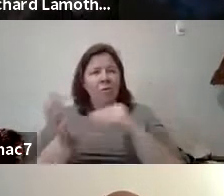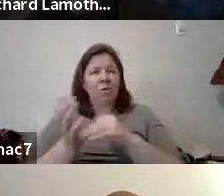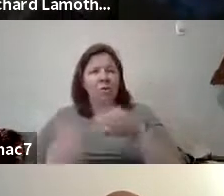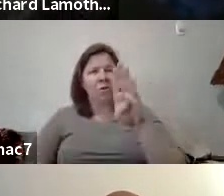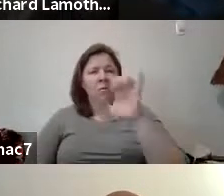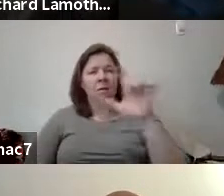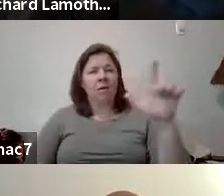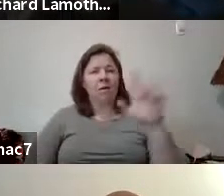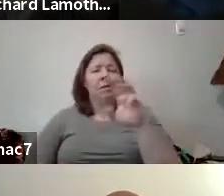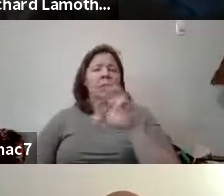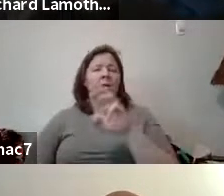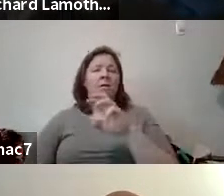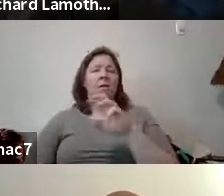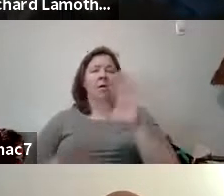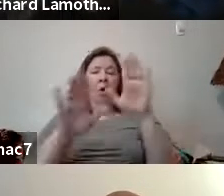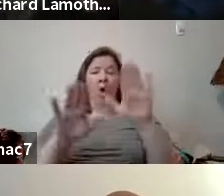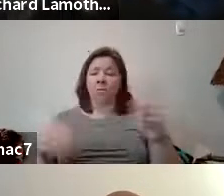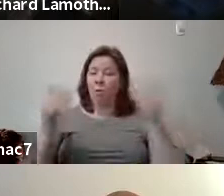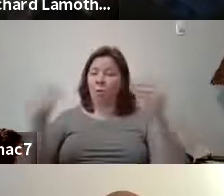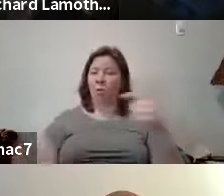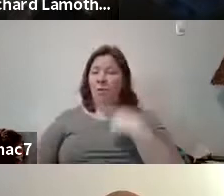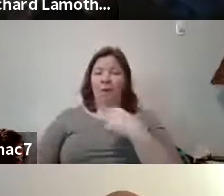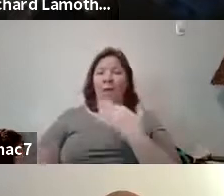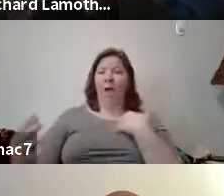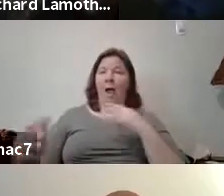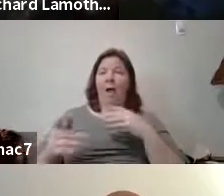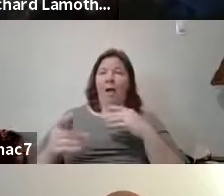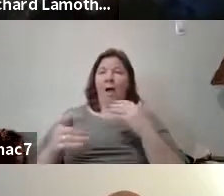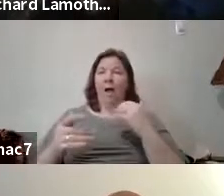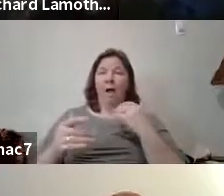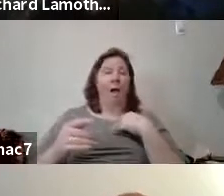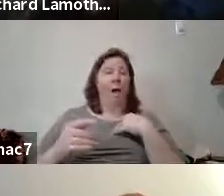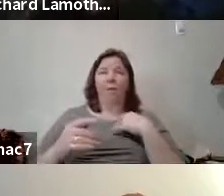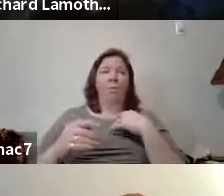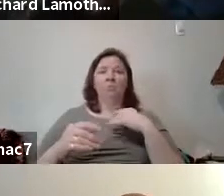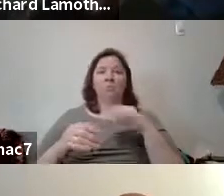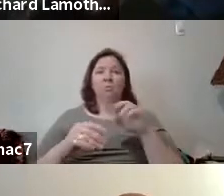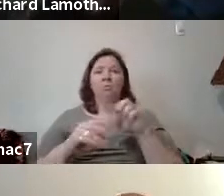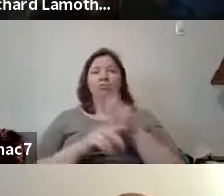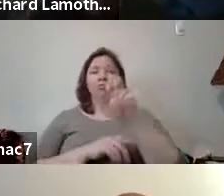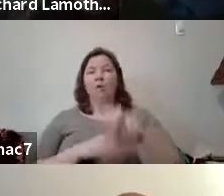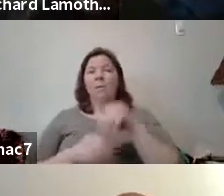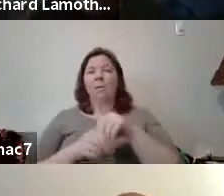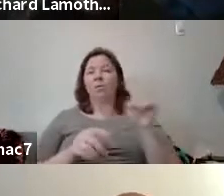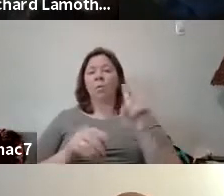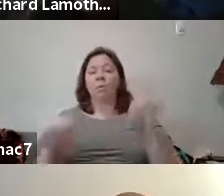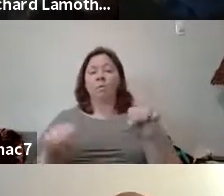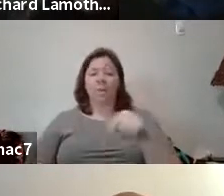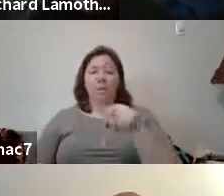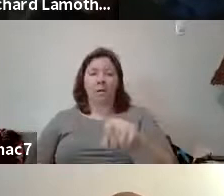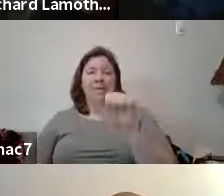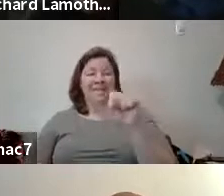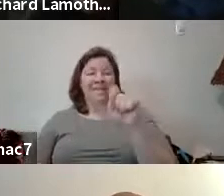No, it's fine. I was just saying it's awesome. You go ahead and I'll slot in wherever possible. Thanks, Okay. Stephen. Well, I just wanted to